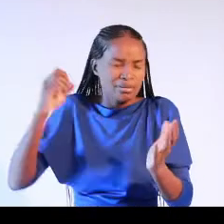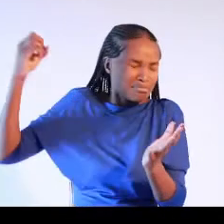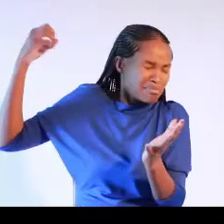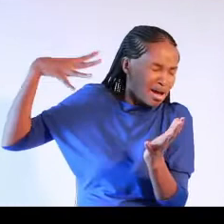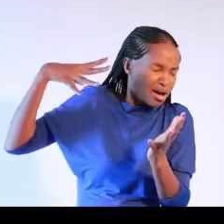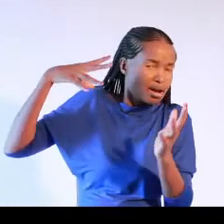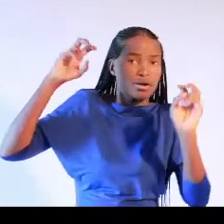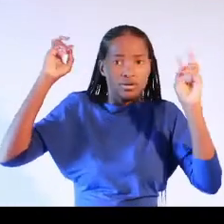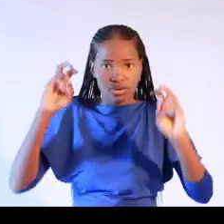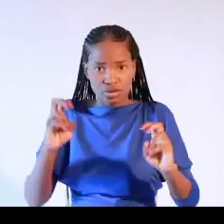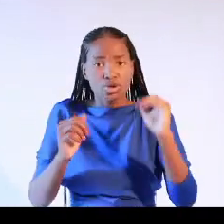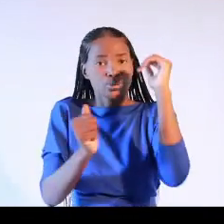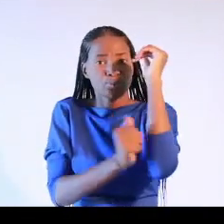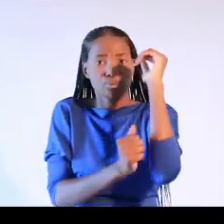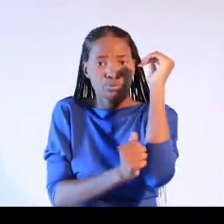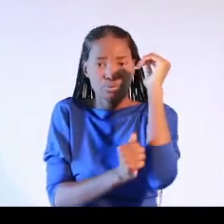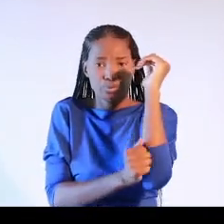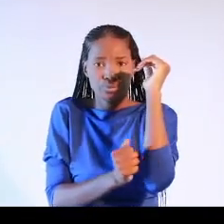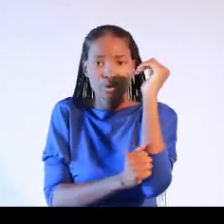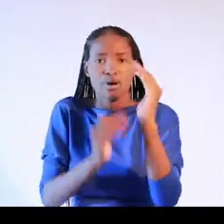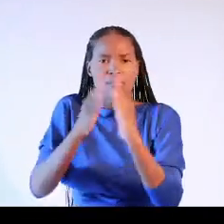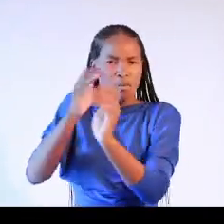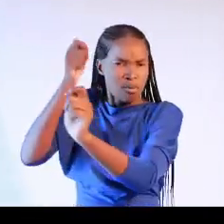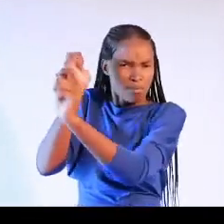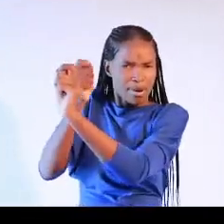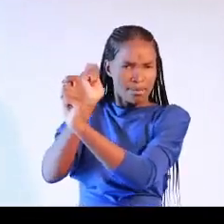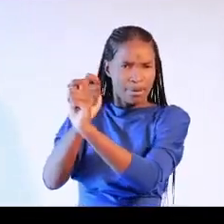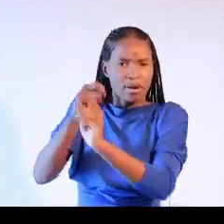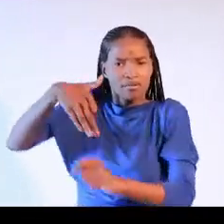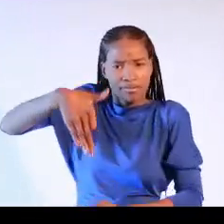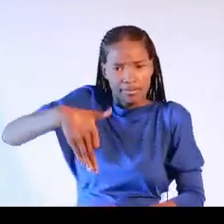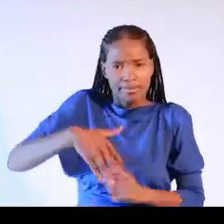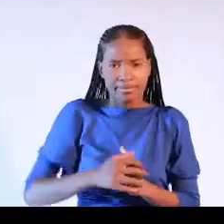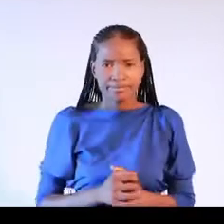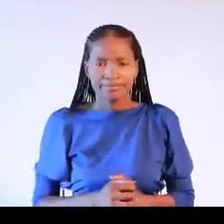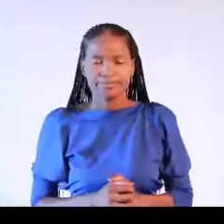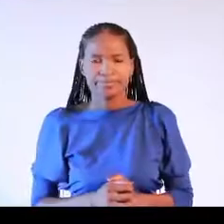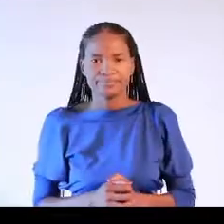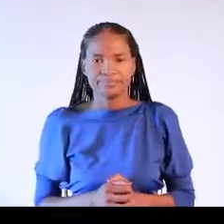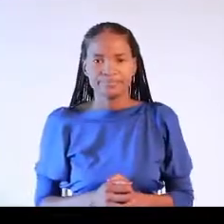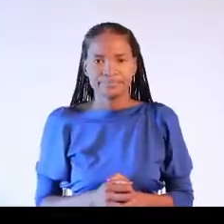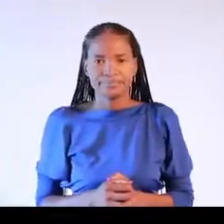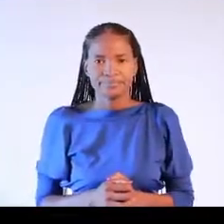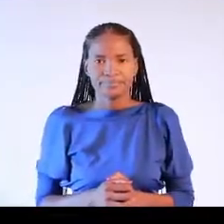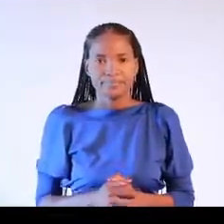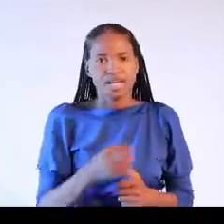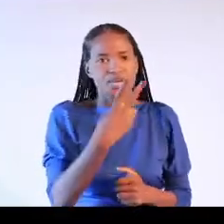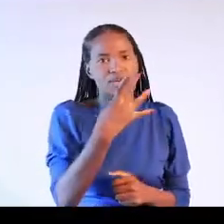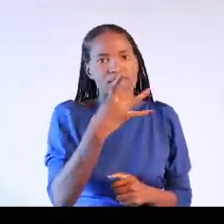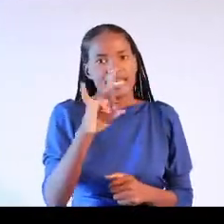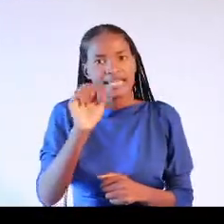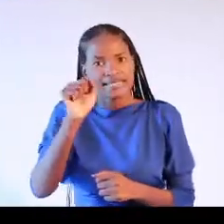panels and dry toilet systems in the informal settlements of Namibia. The